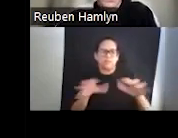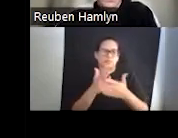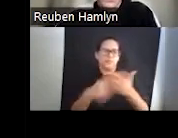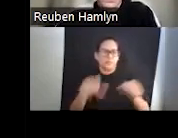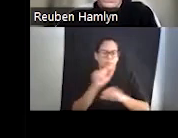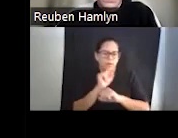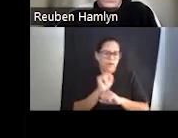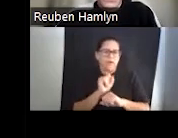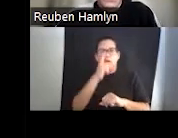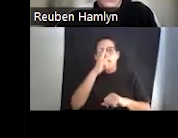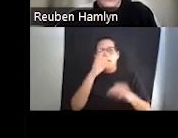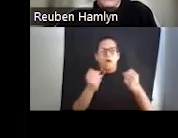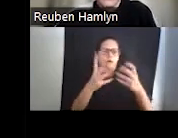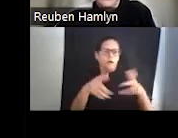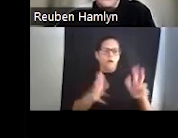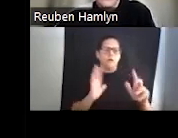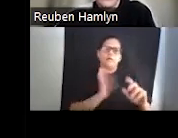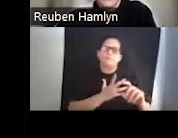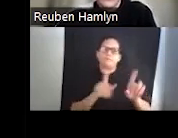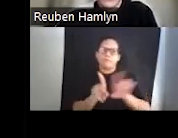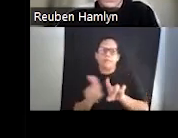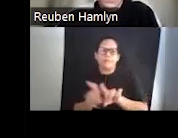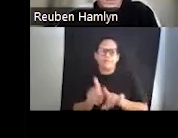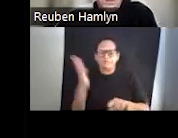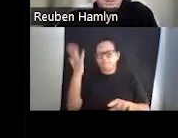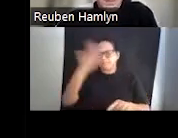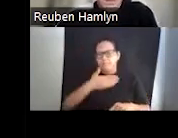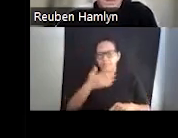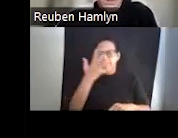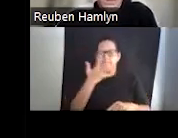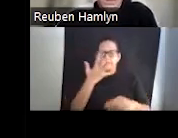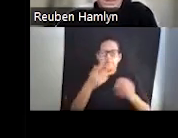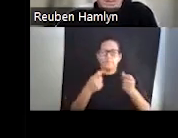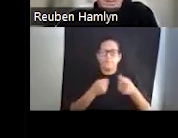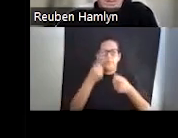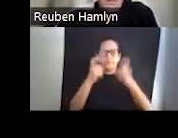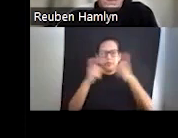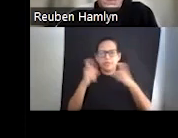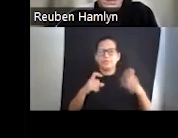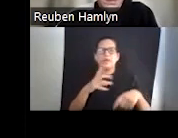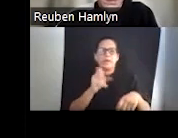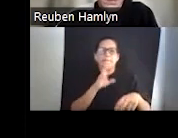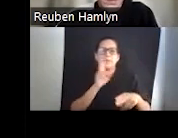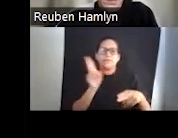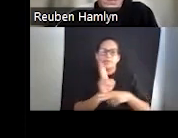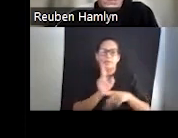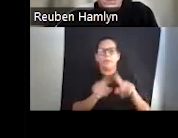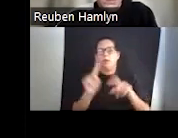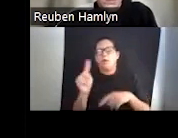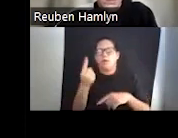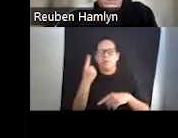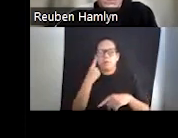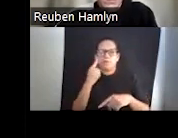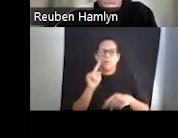work, how much they allows us as well to maintain the facial expressions. So these tools can be very useful, but only